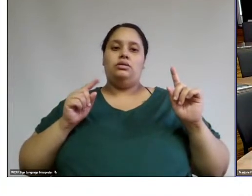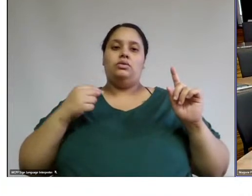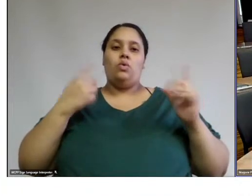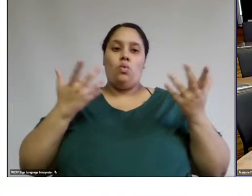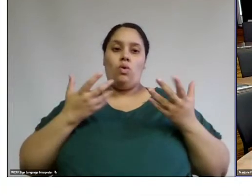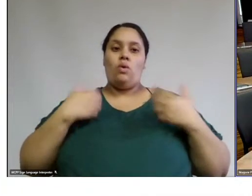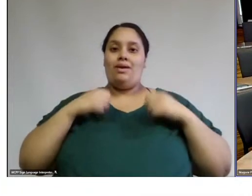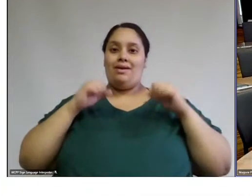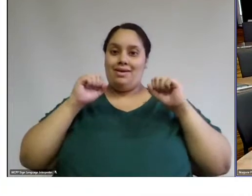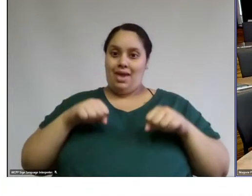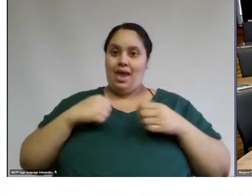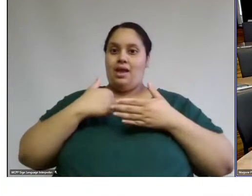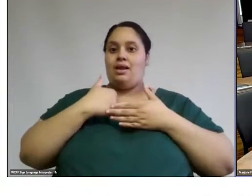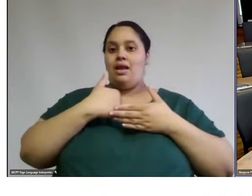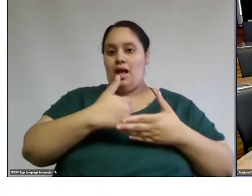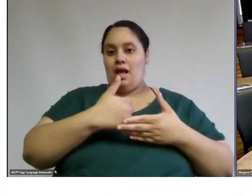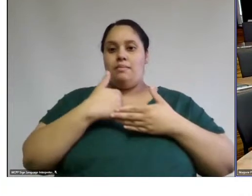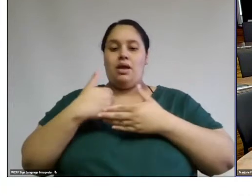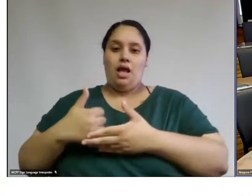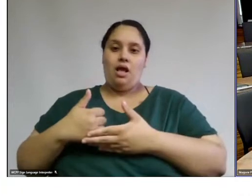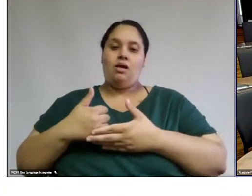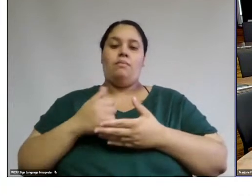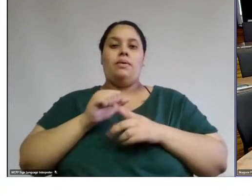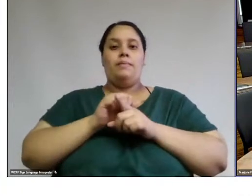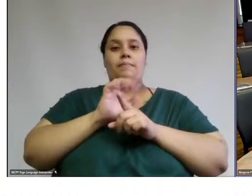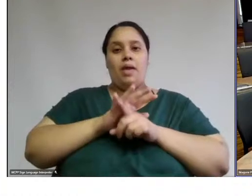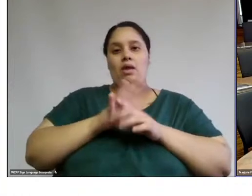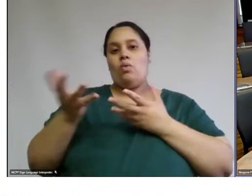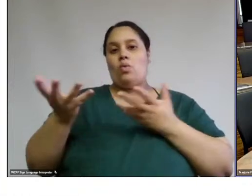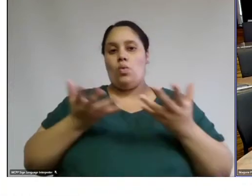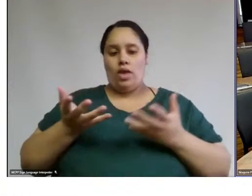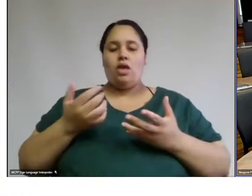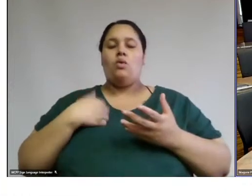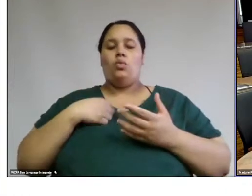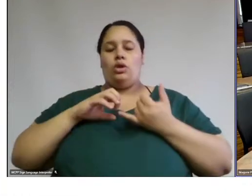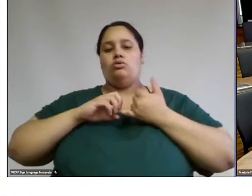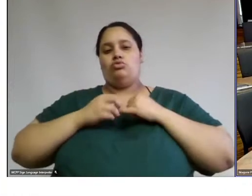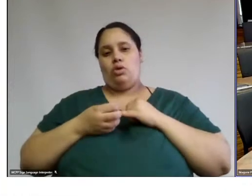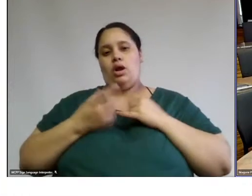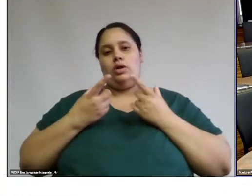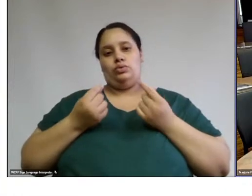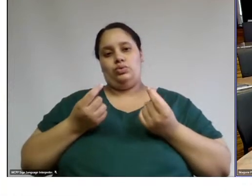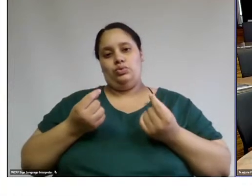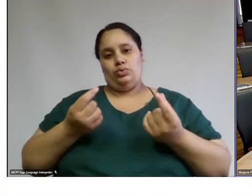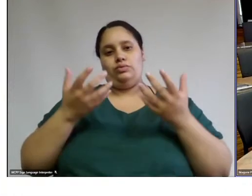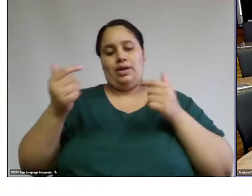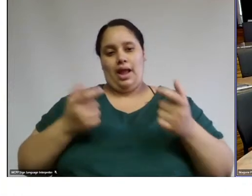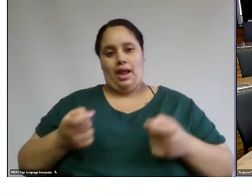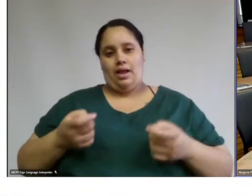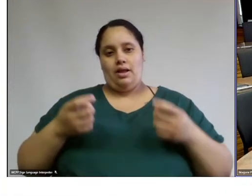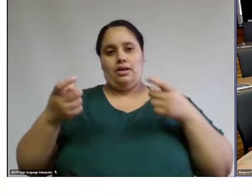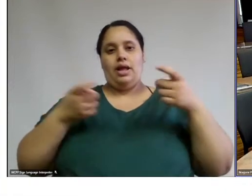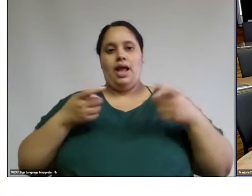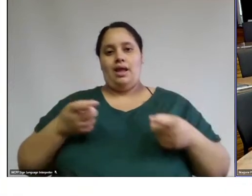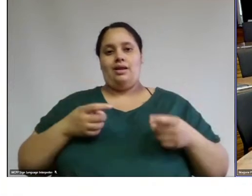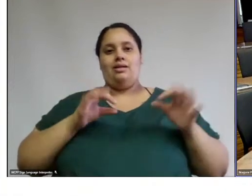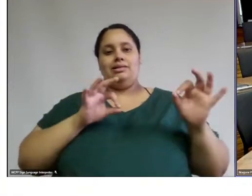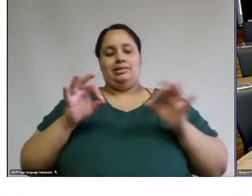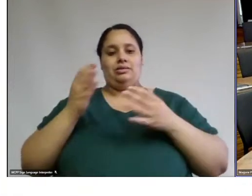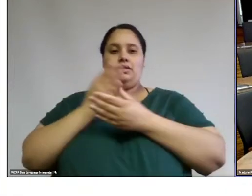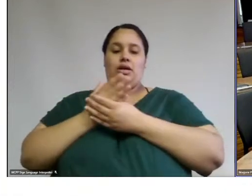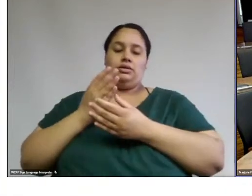affect those recommendations, there was an attempt to deal with those particular